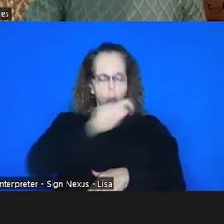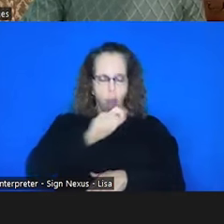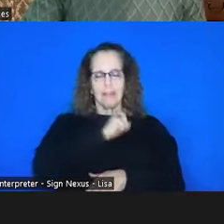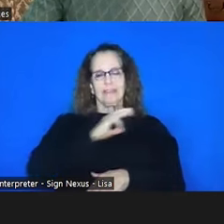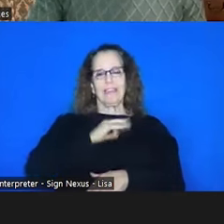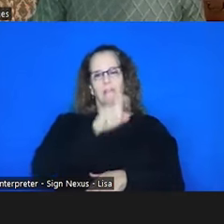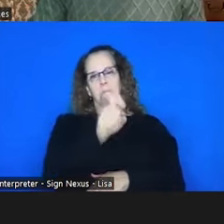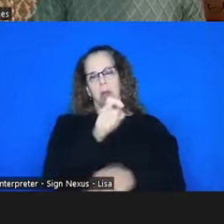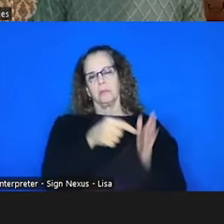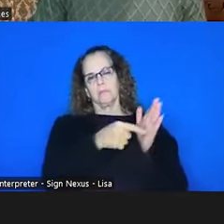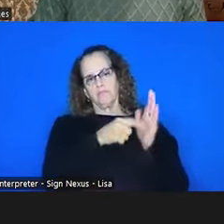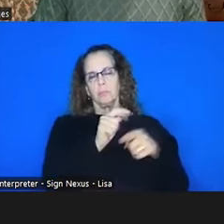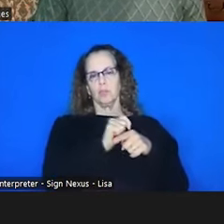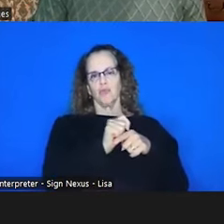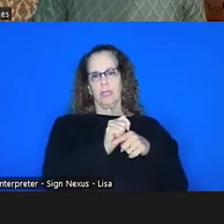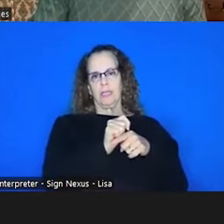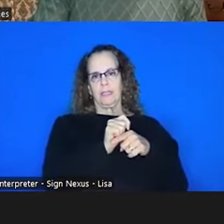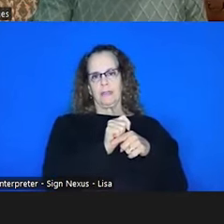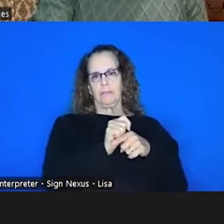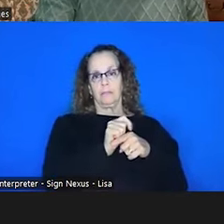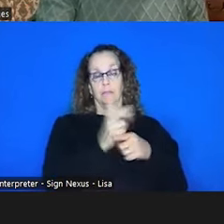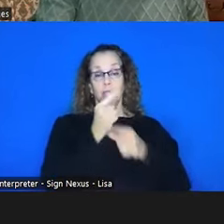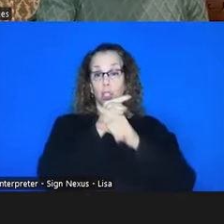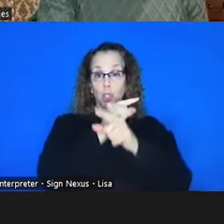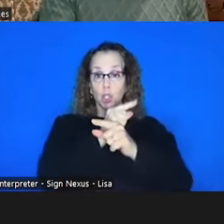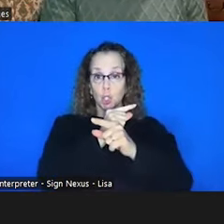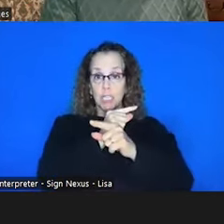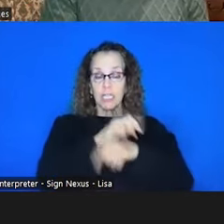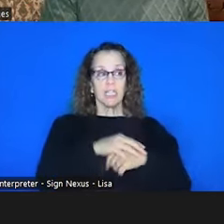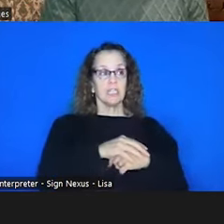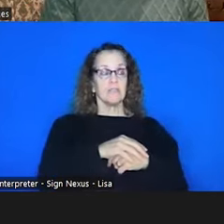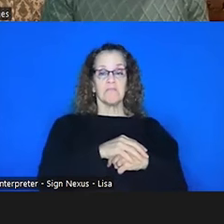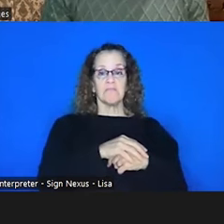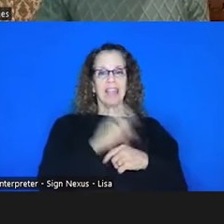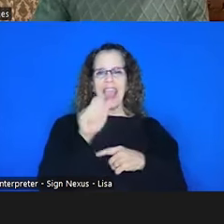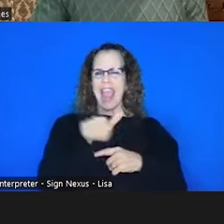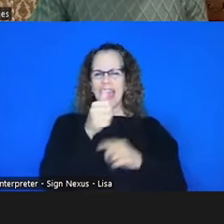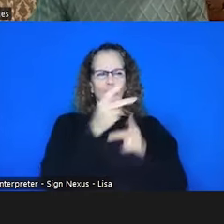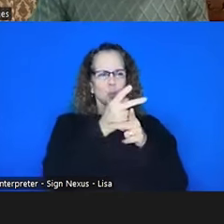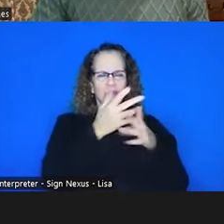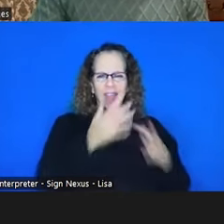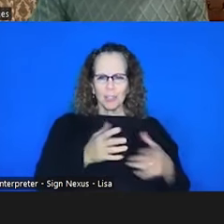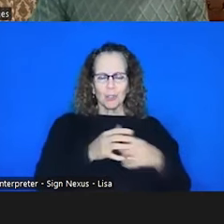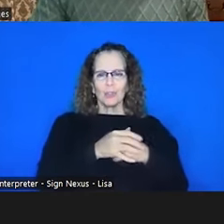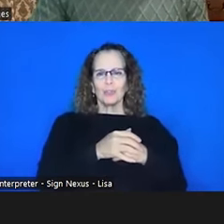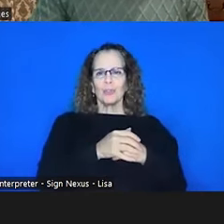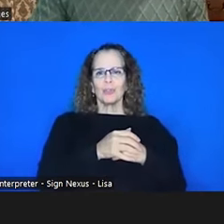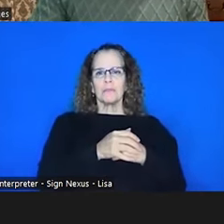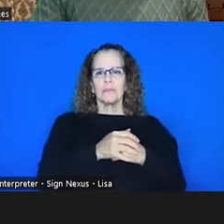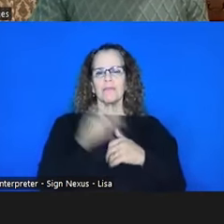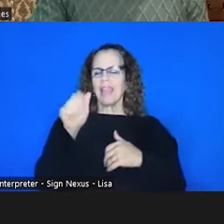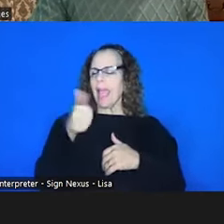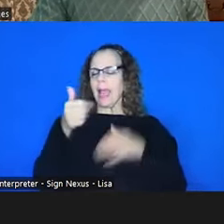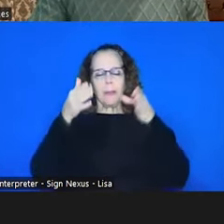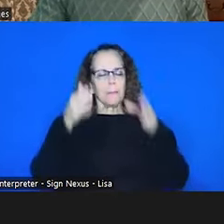training. This includes security, anyone who supervises someone who has access to